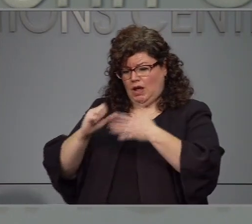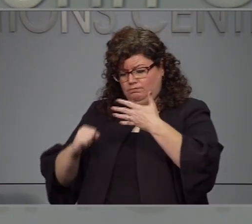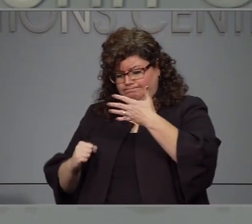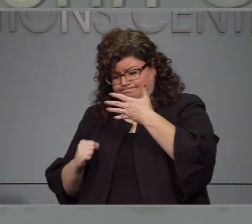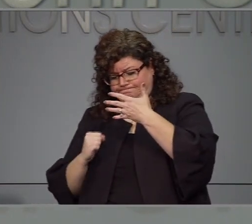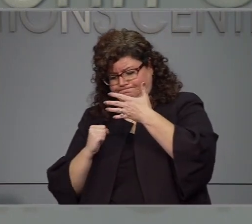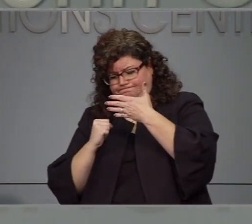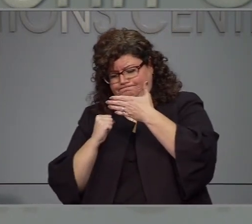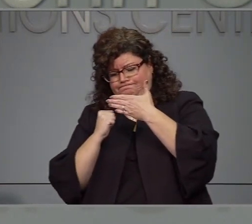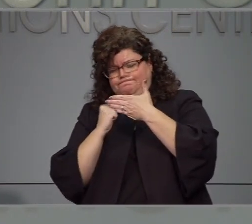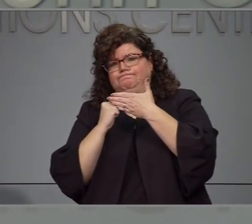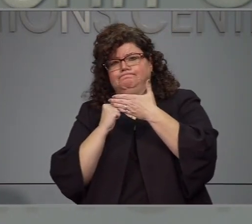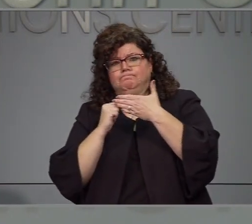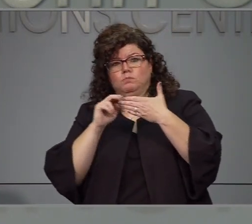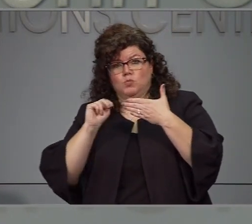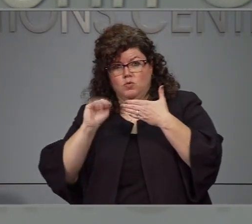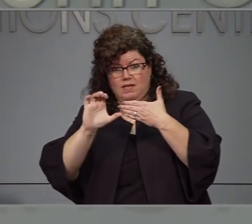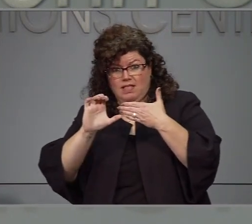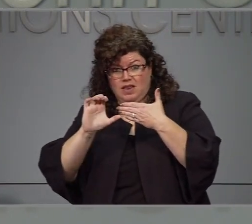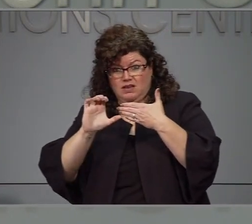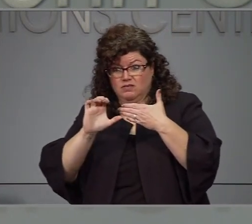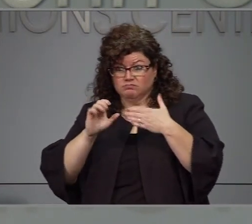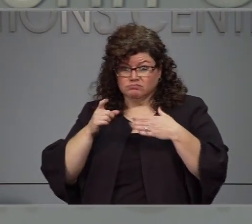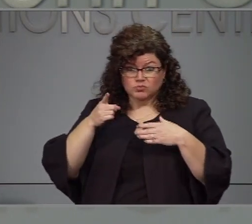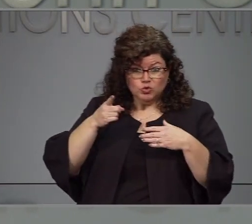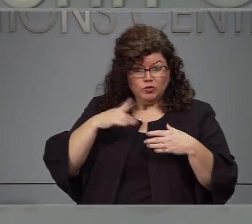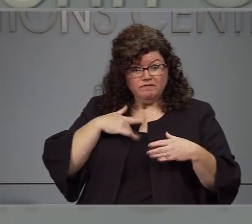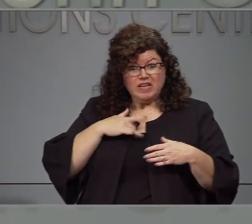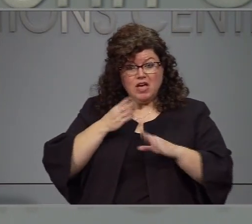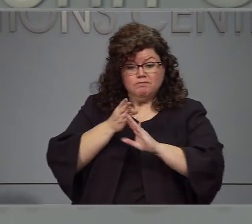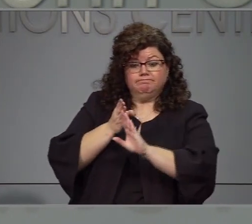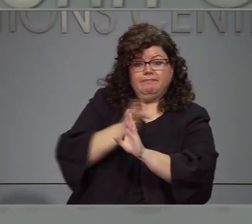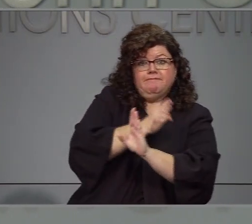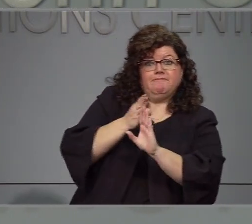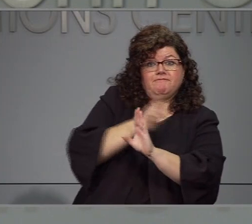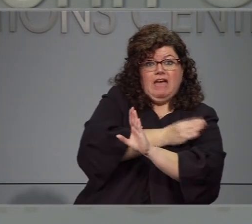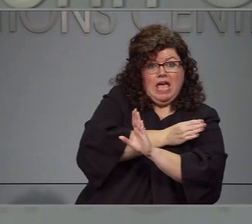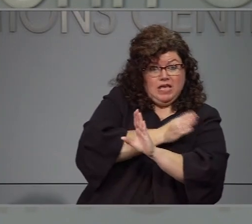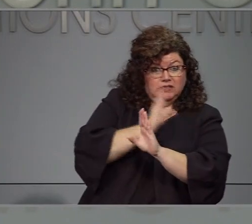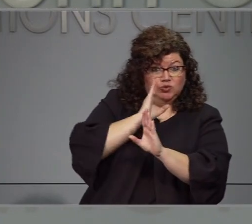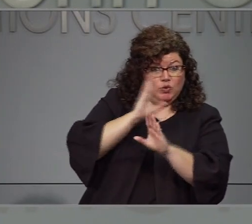you aware of any plans to evacuate in advance so people aren't living in the dark?